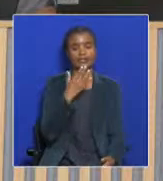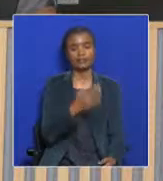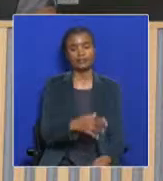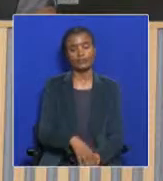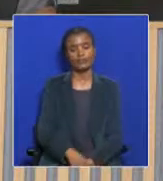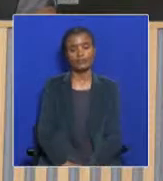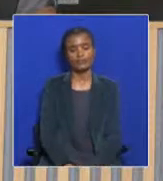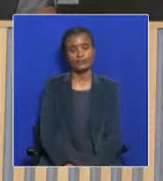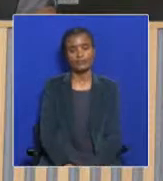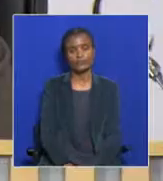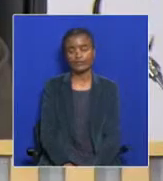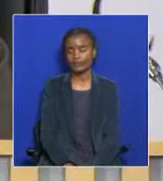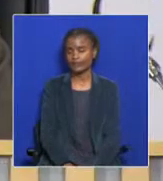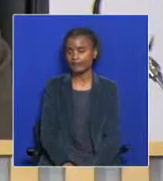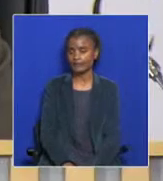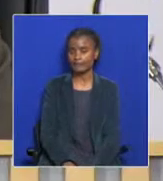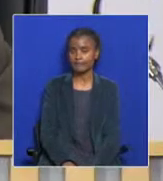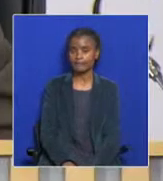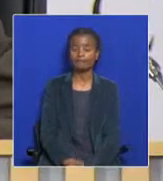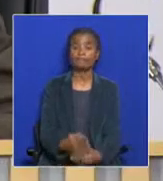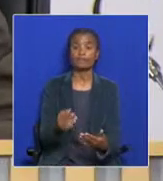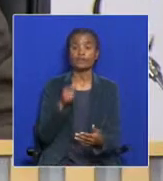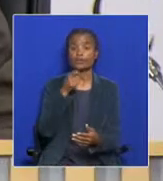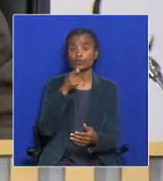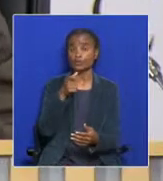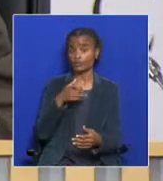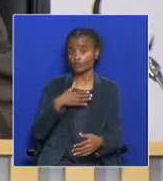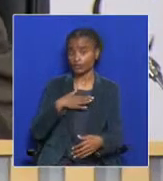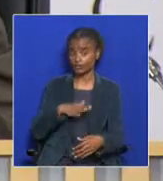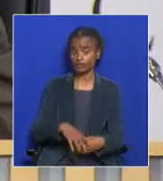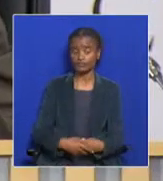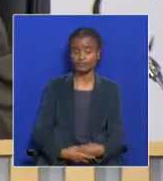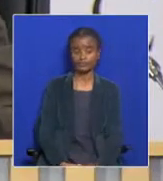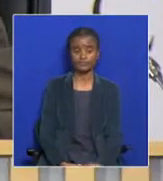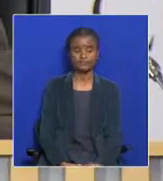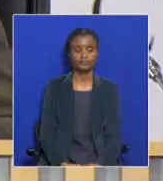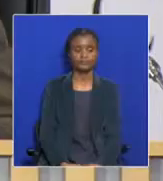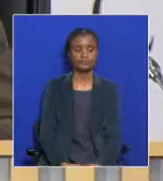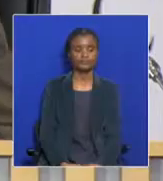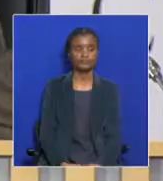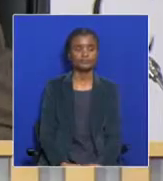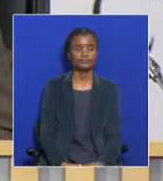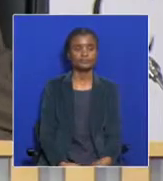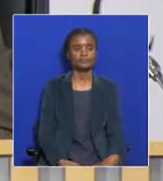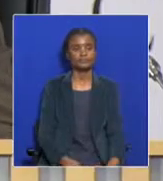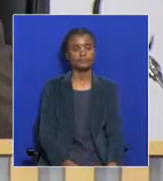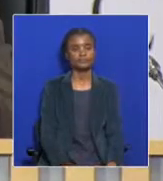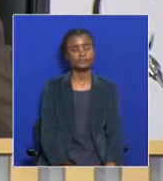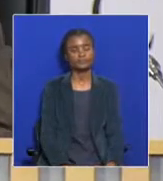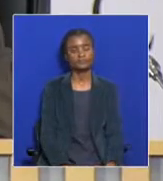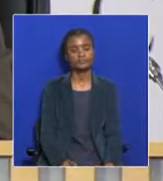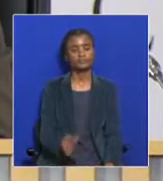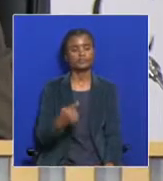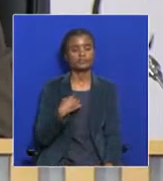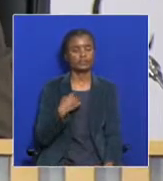Commissioner... You can comment if you want to. I think I was actively involved in the 2 days subsequent, or even the day of the operation,